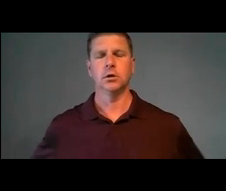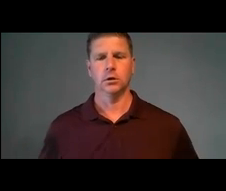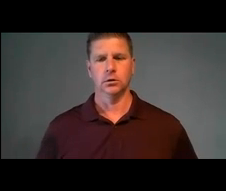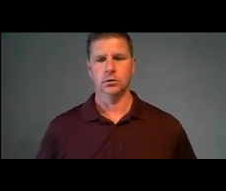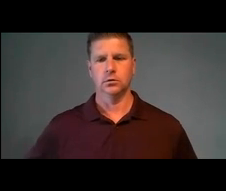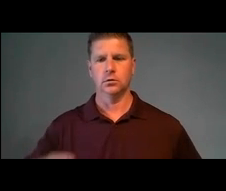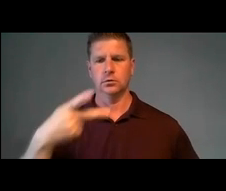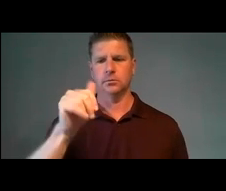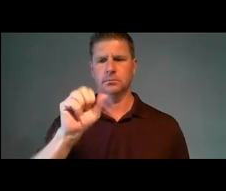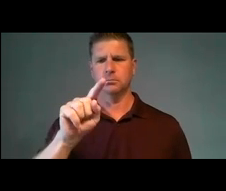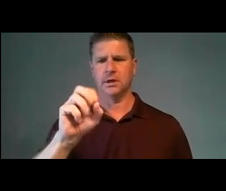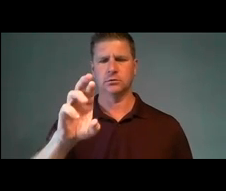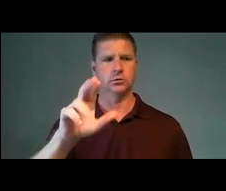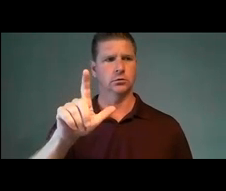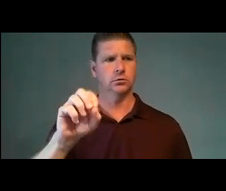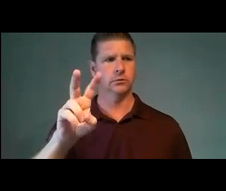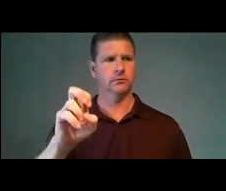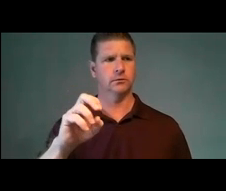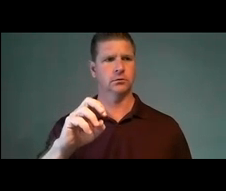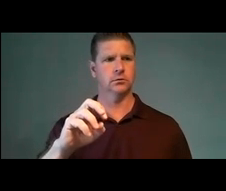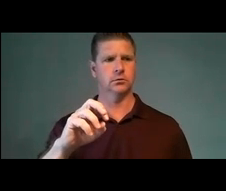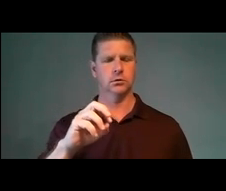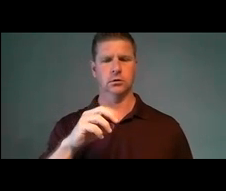Pastor Love, you have,